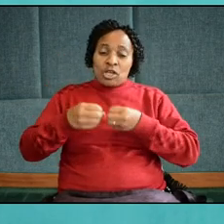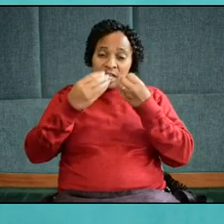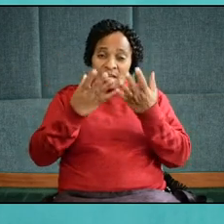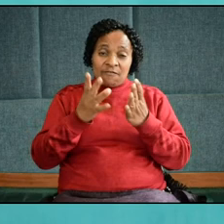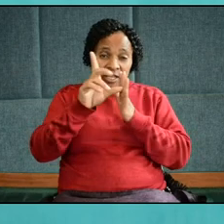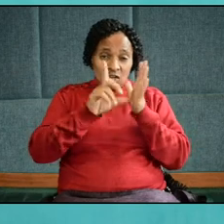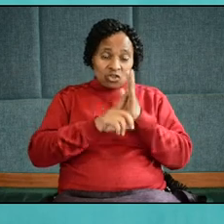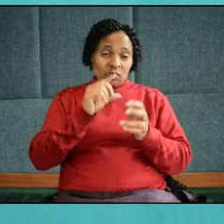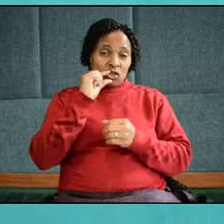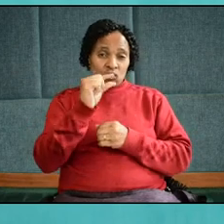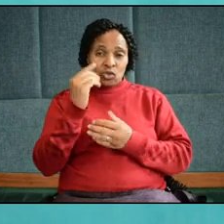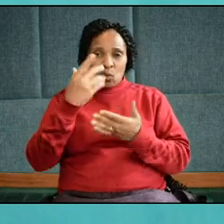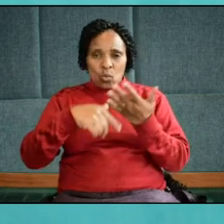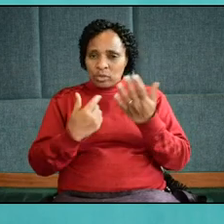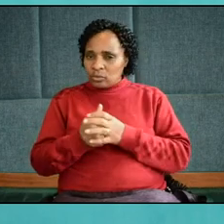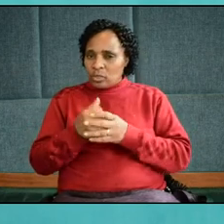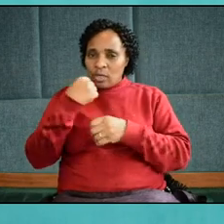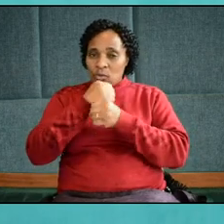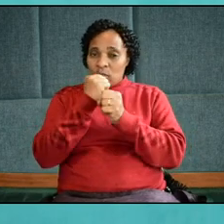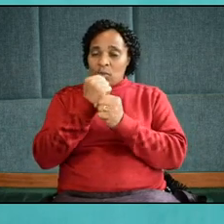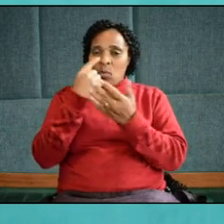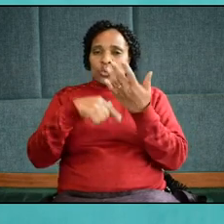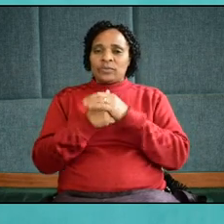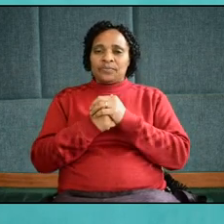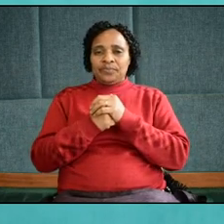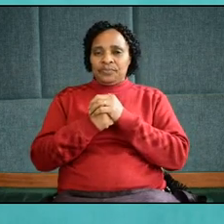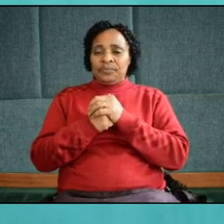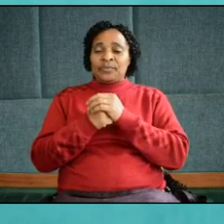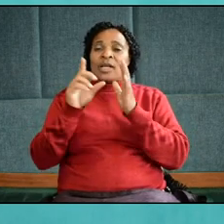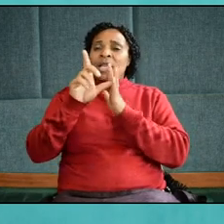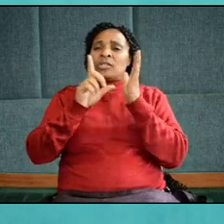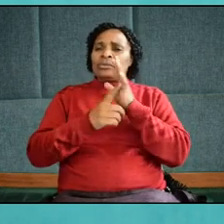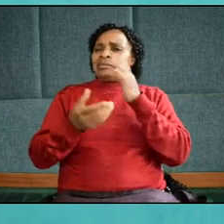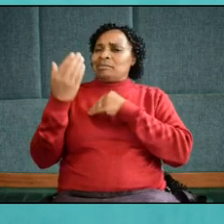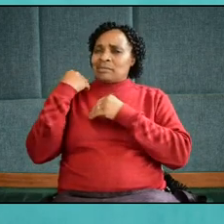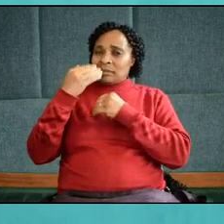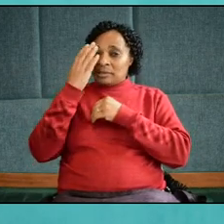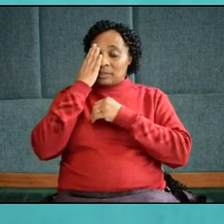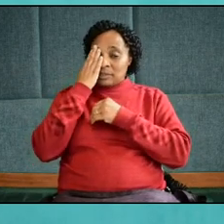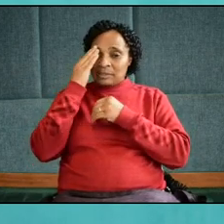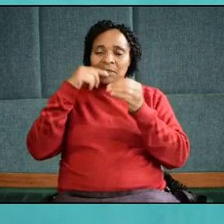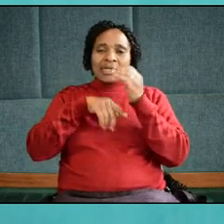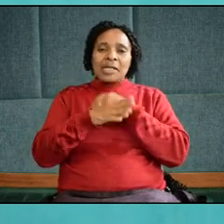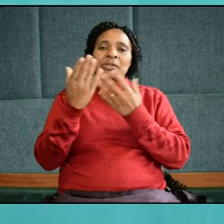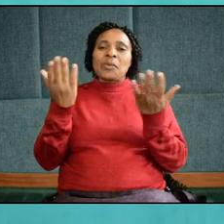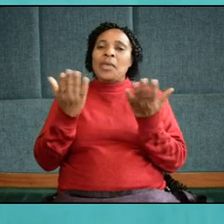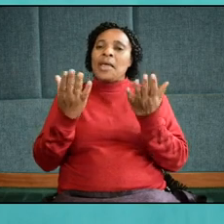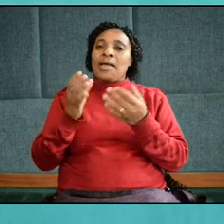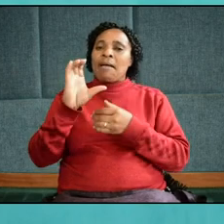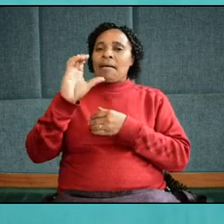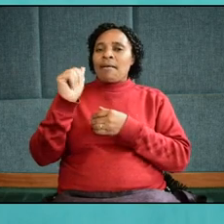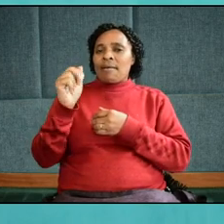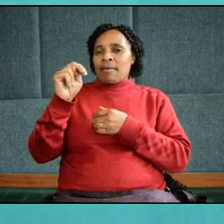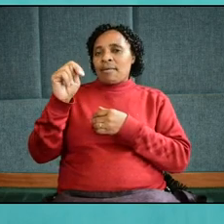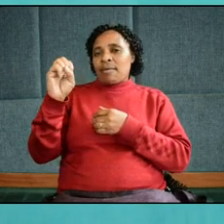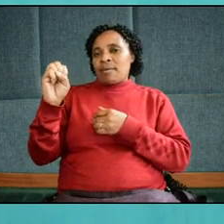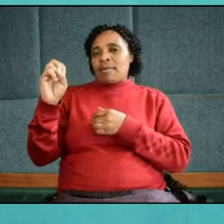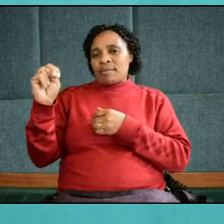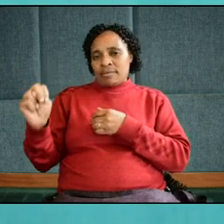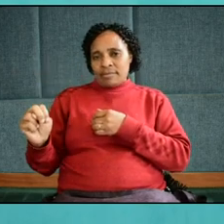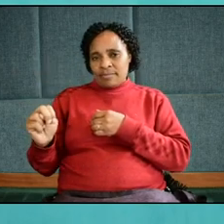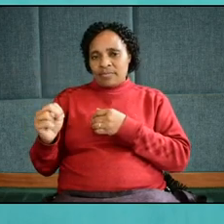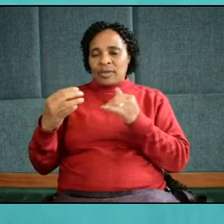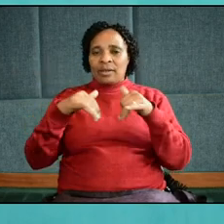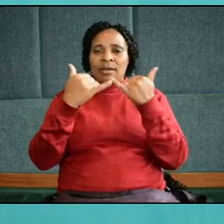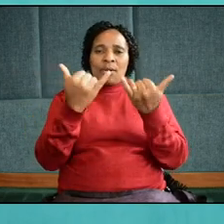of what we're going to deal with. Now, in the previous lesson, we see that the Israelites have now entered the land of Canaan, right? And now,